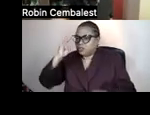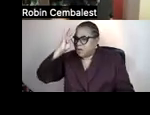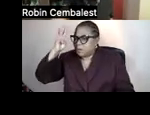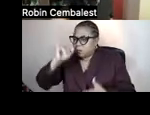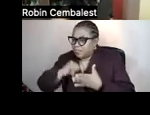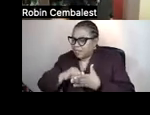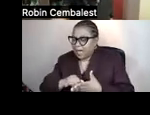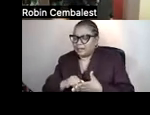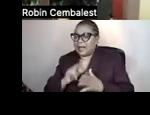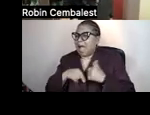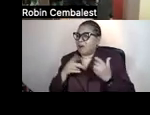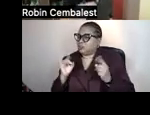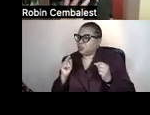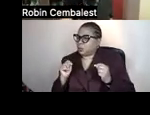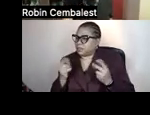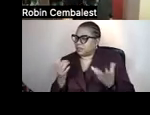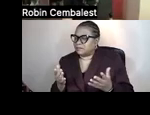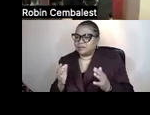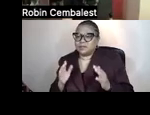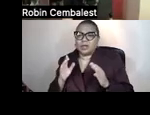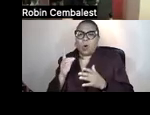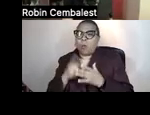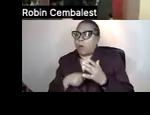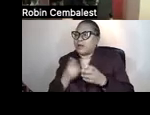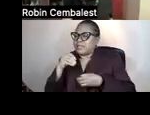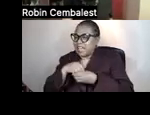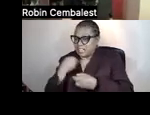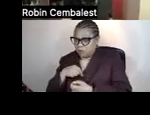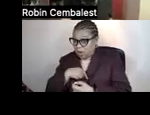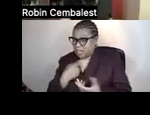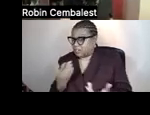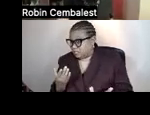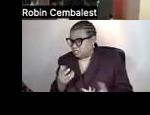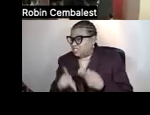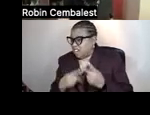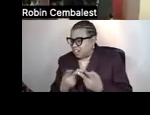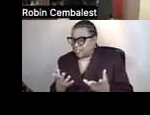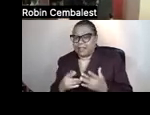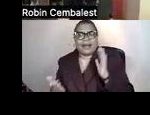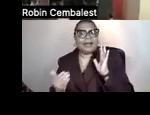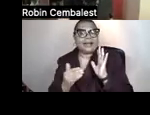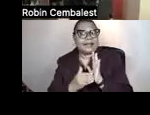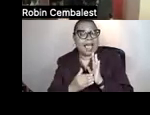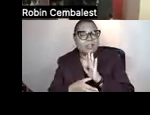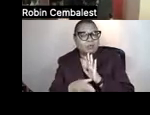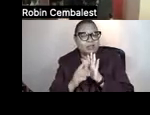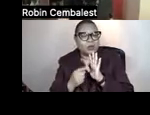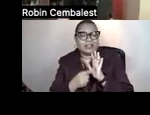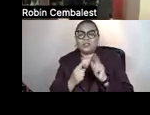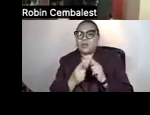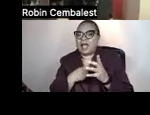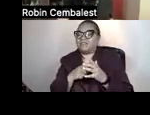How did you do it? What's in it for us type of thing. And again, just to review this, we have